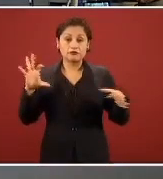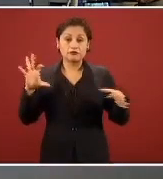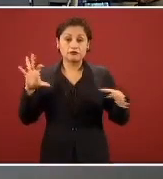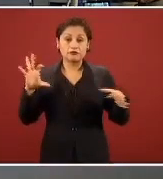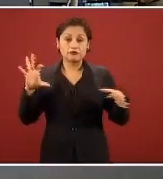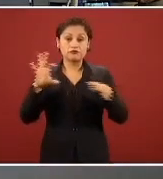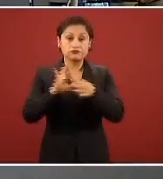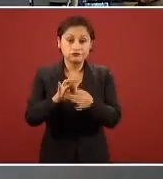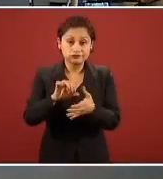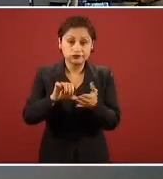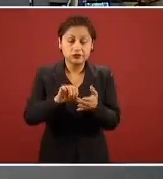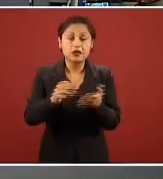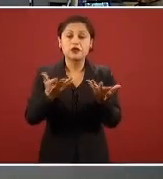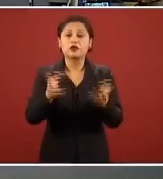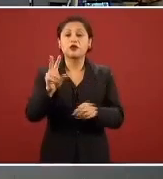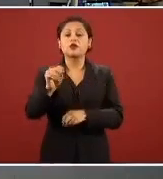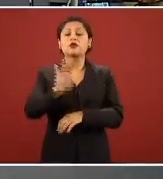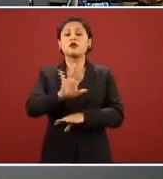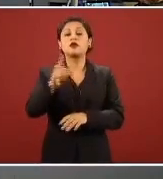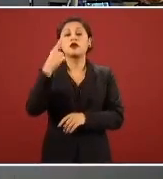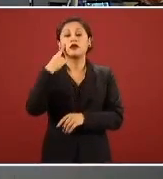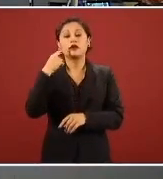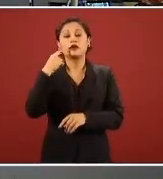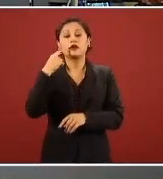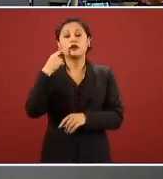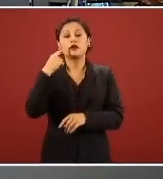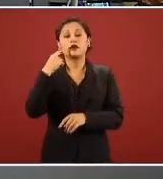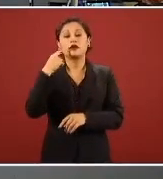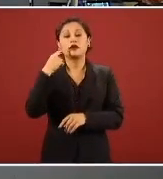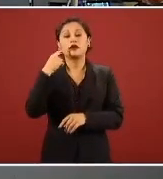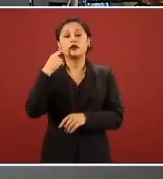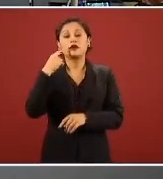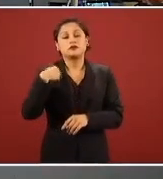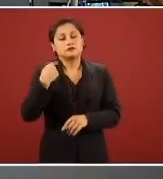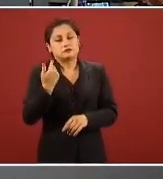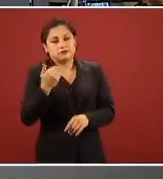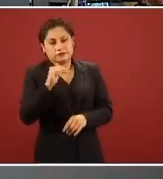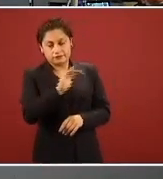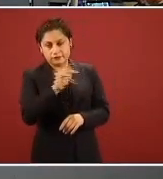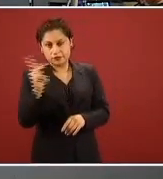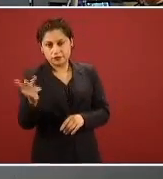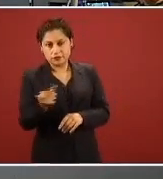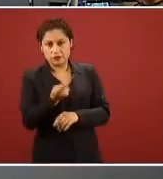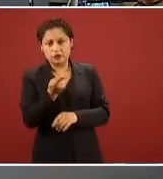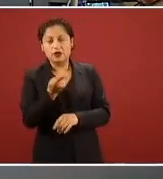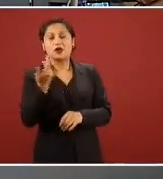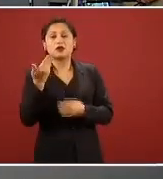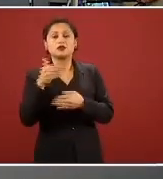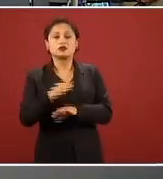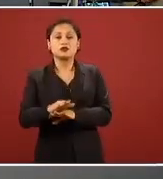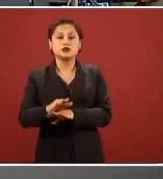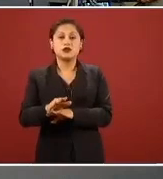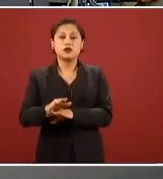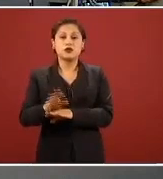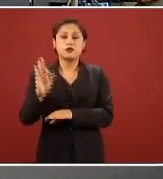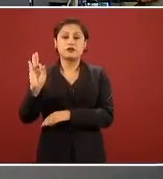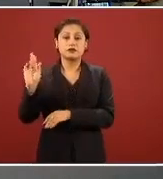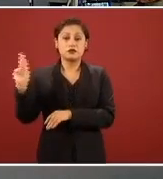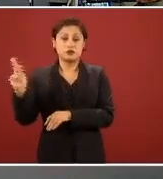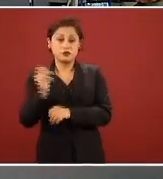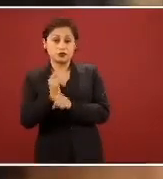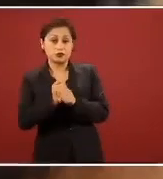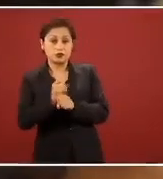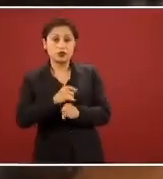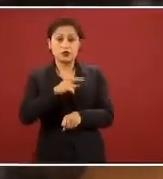public security. Sí, en general. But in general. En general, todo ahí tiene. Sí, revisaría la función, sí, como usted